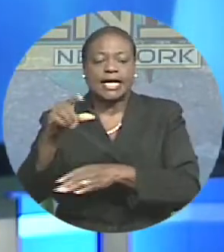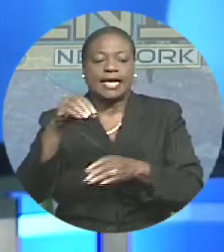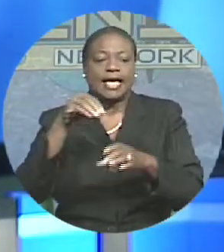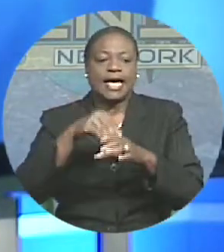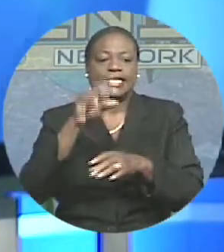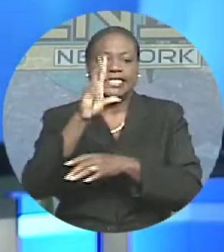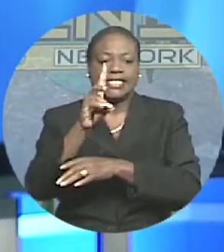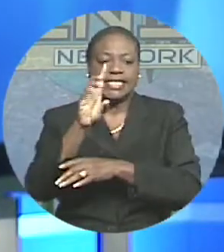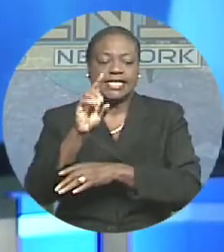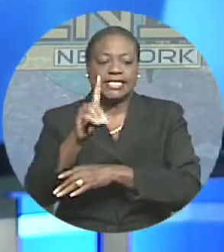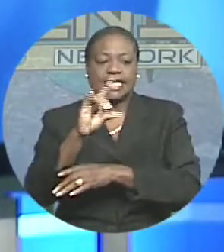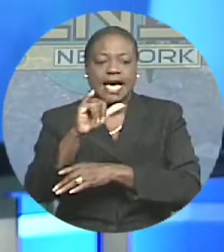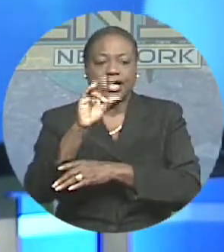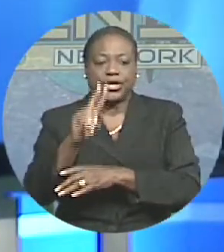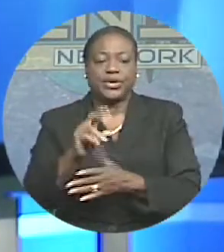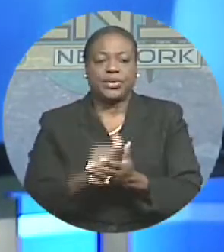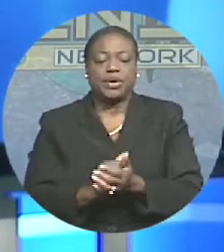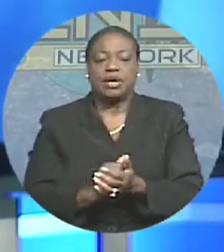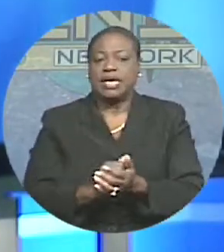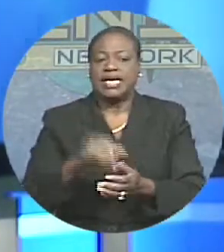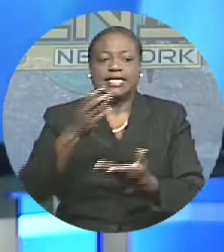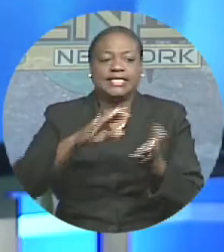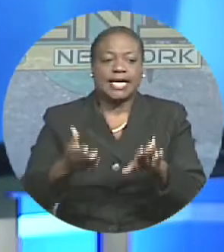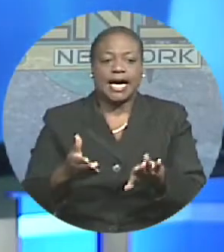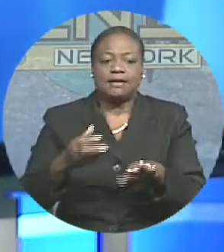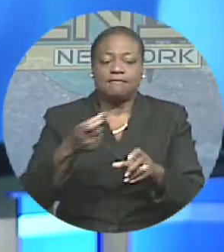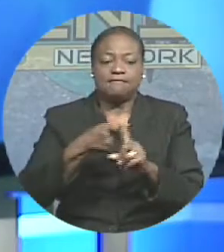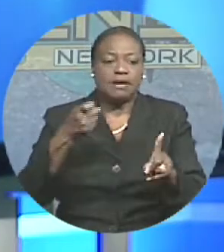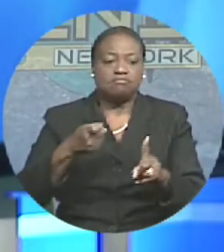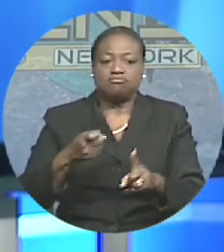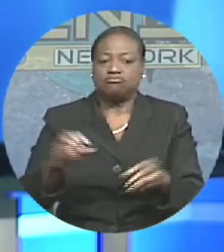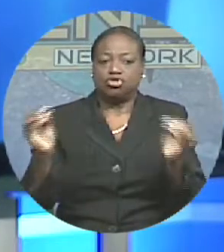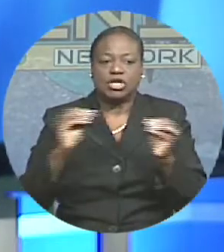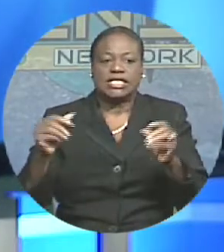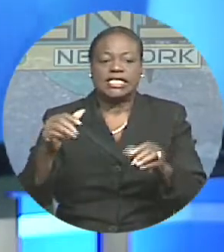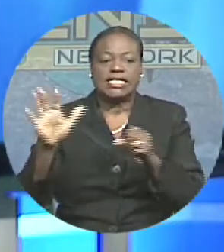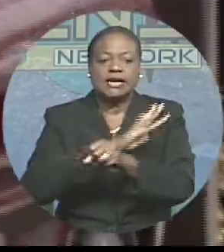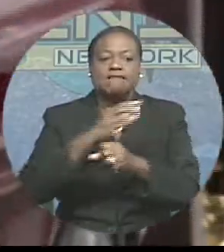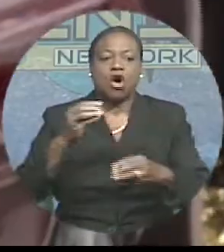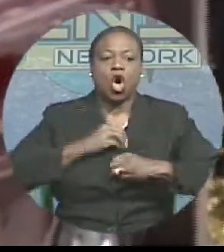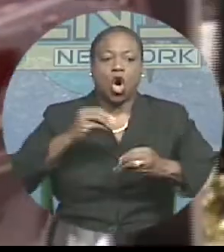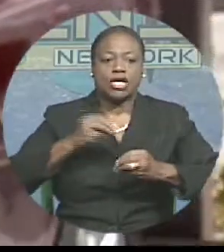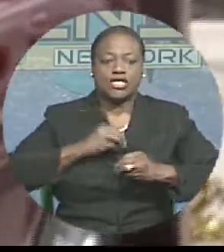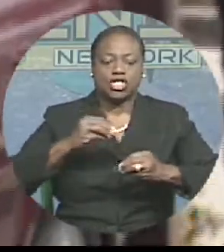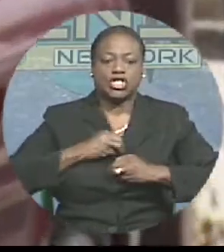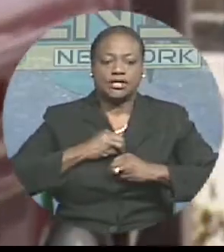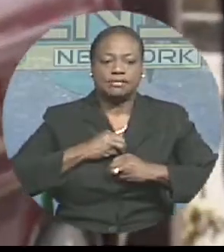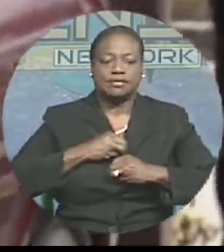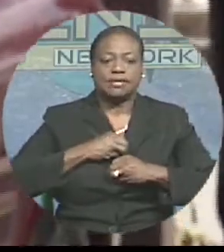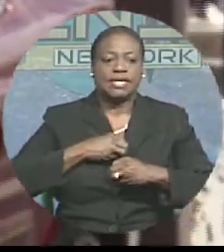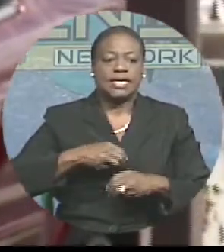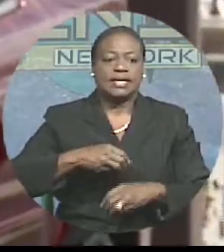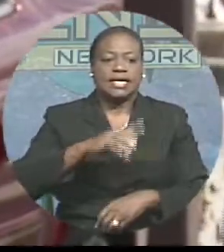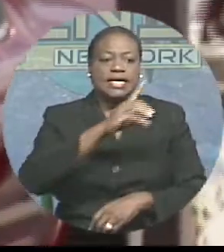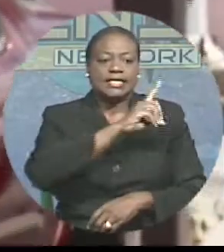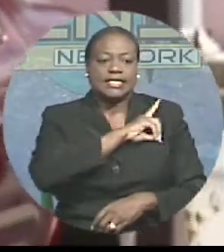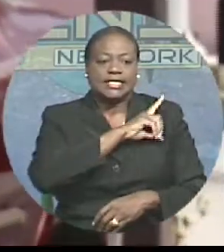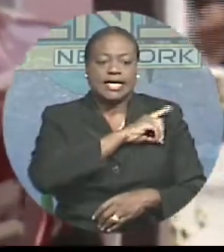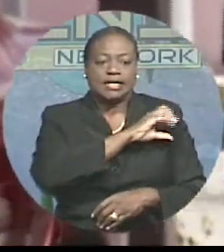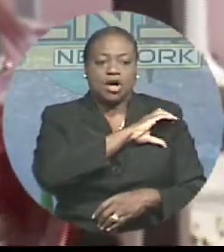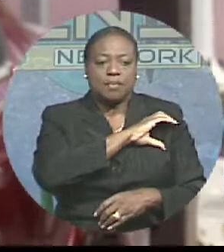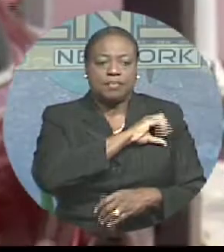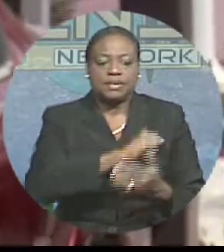died from a lack of oxygen. Fern Carey tells us more. Detective Corporal Brian Roach told the